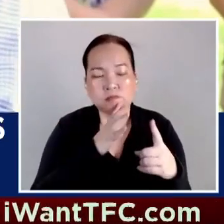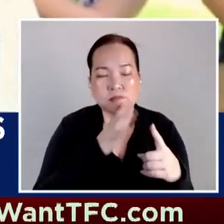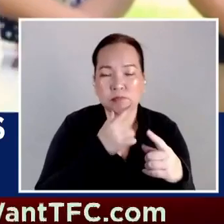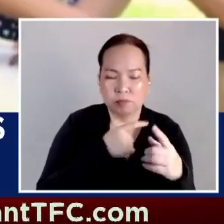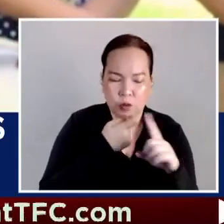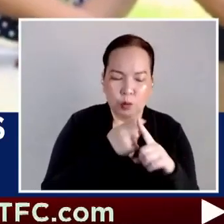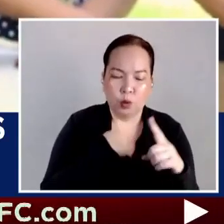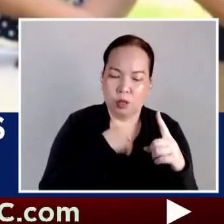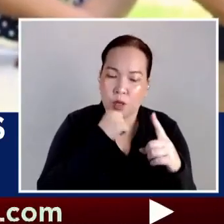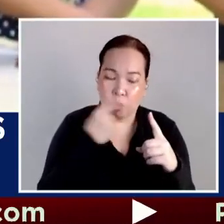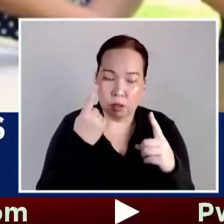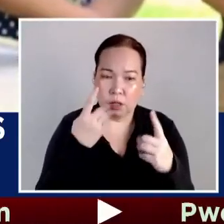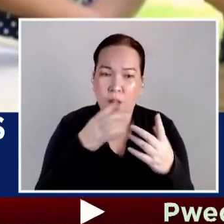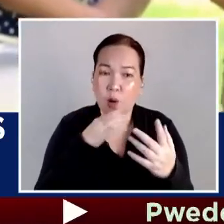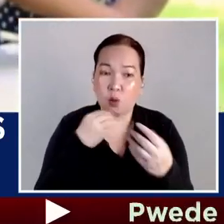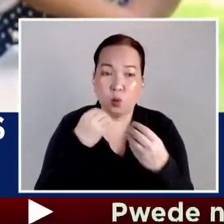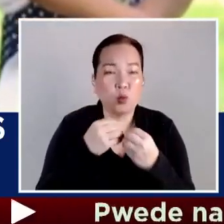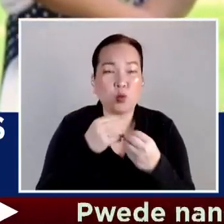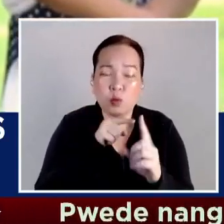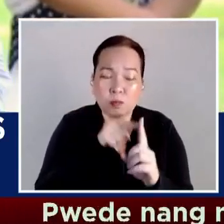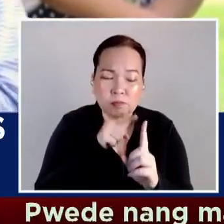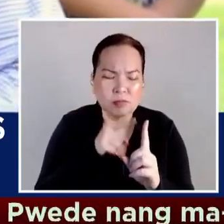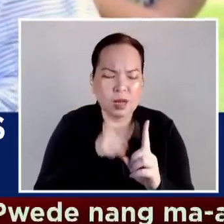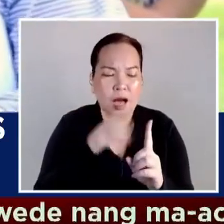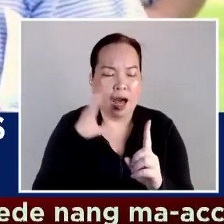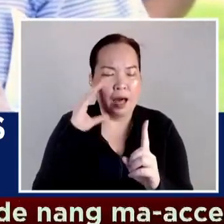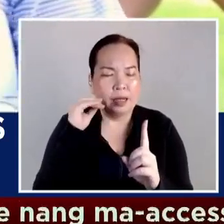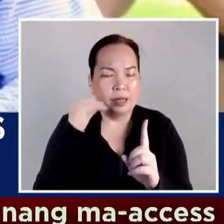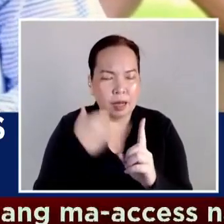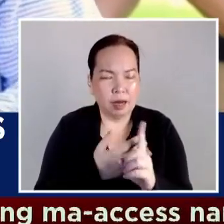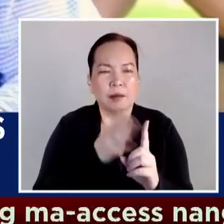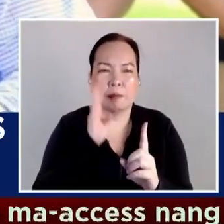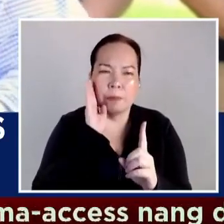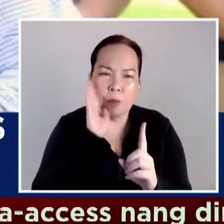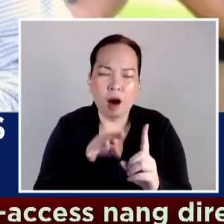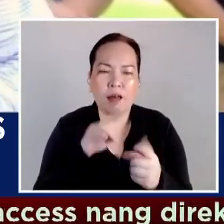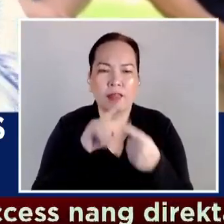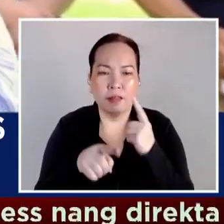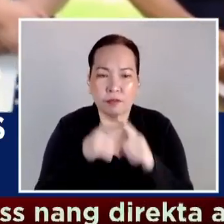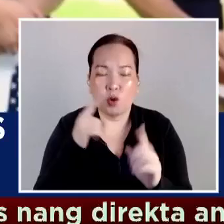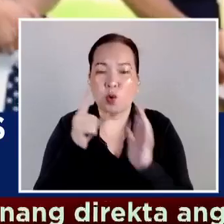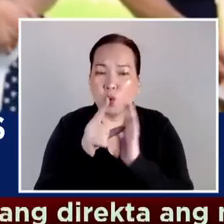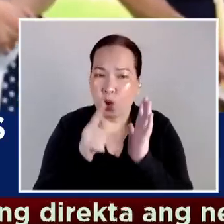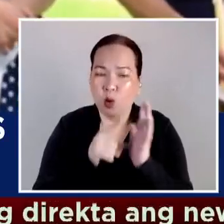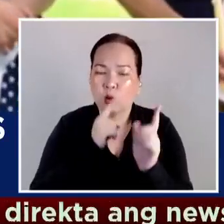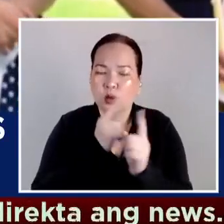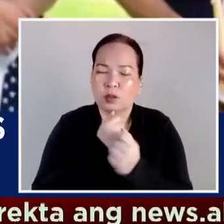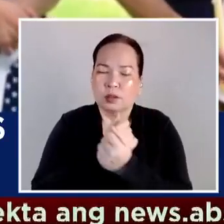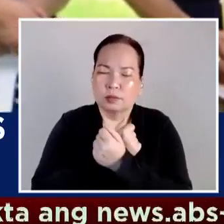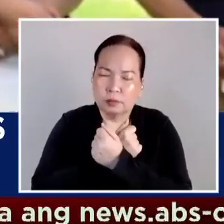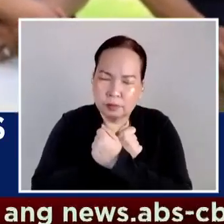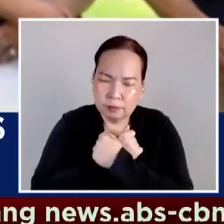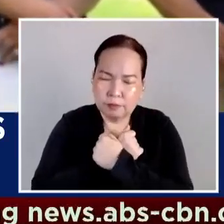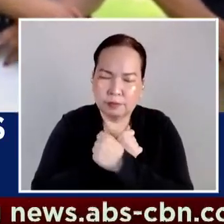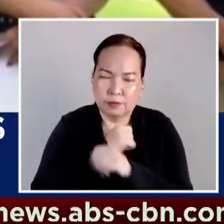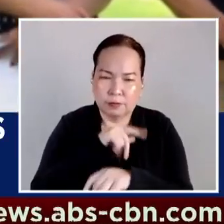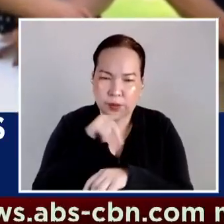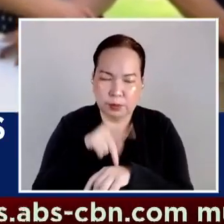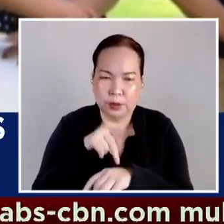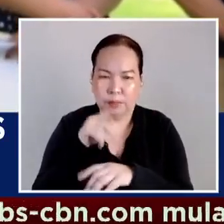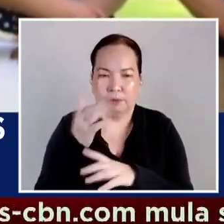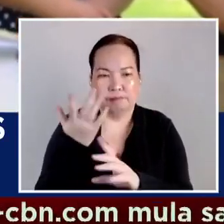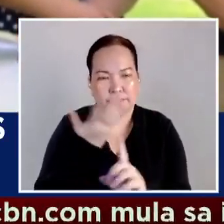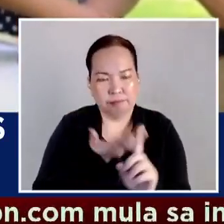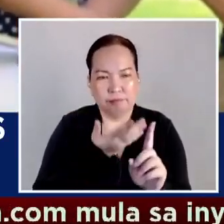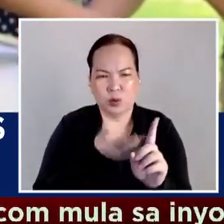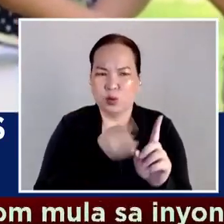brother, a cousin, a friend, a lawyer, and a loving citizen of his country. Frankly, there